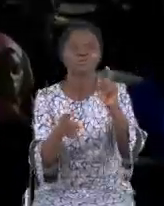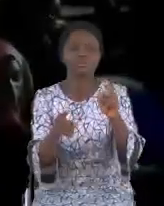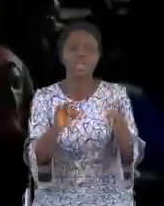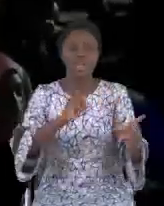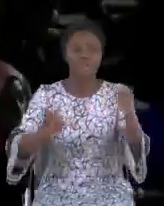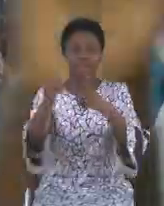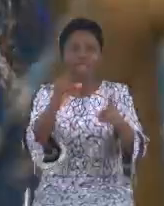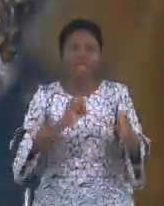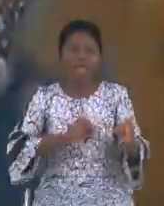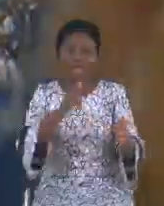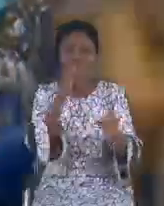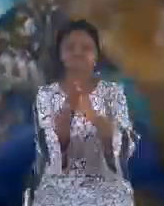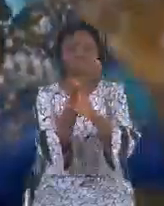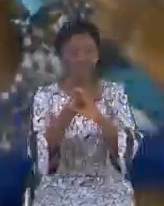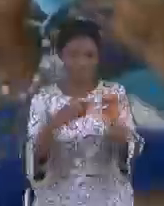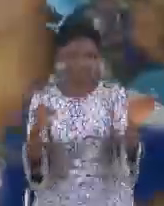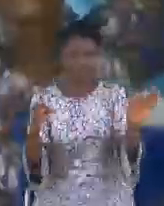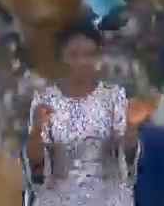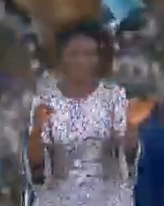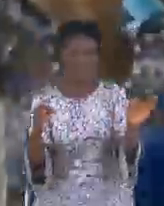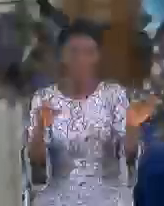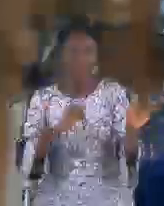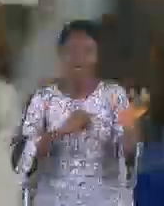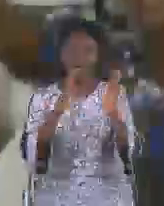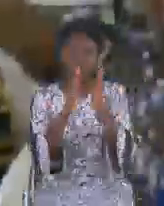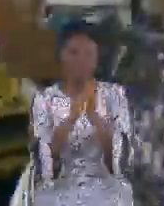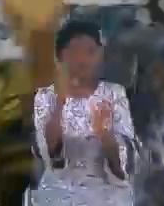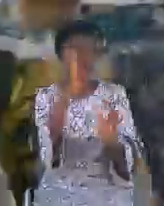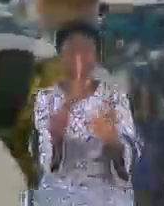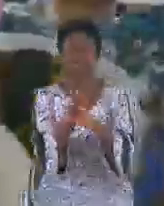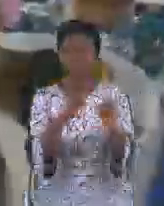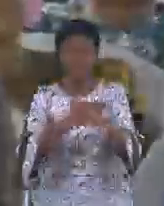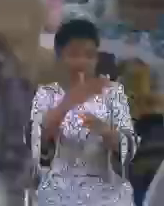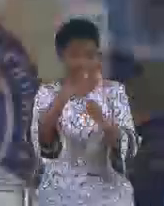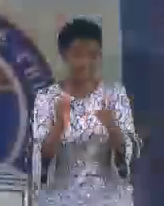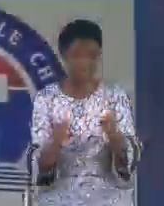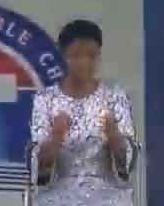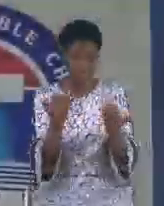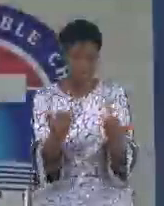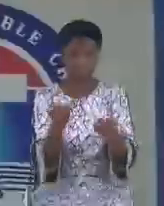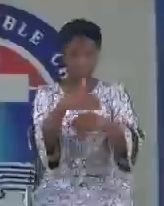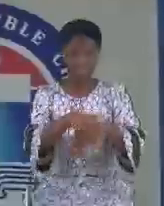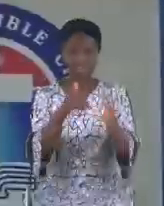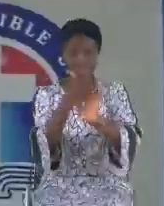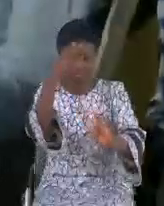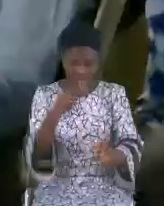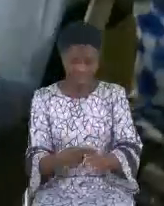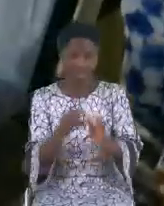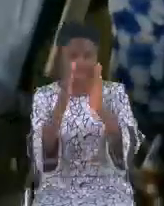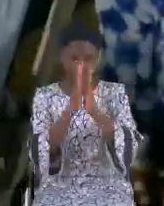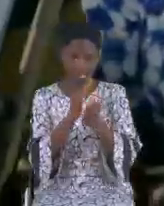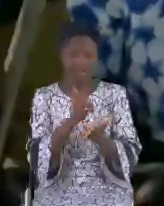free. I pray you'll be free, completely free tonight in Jesus'